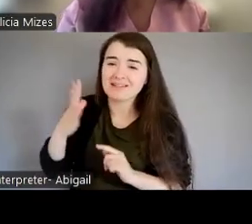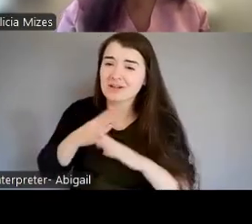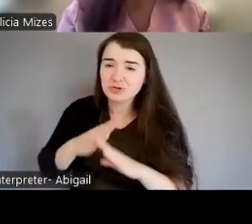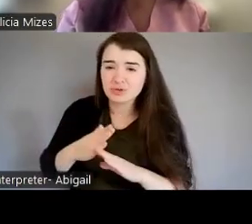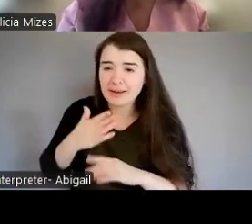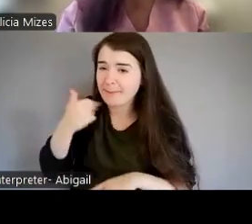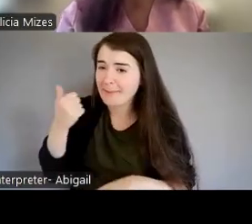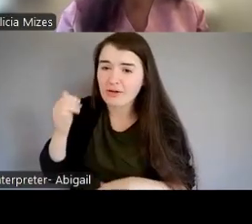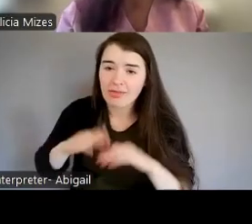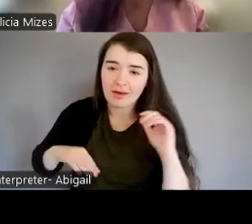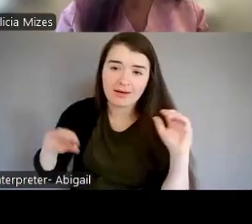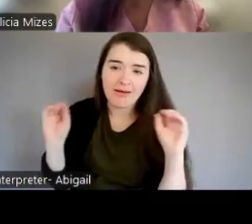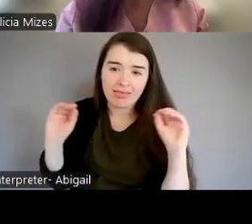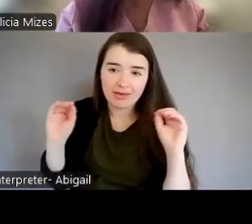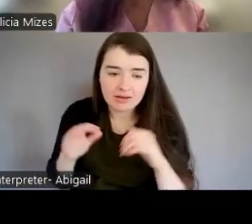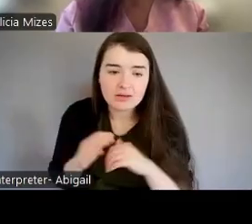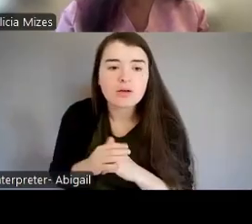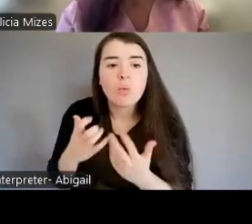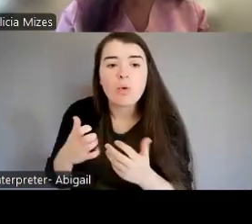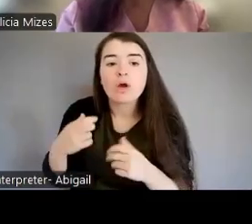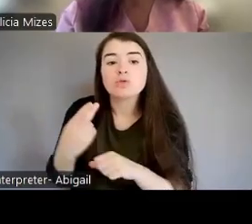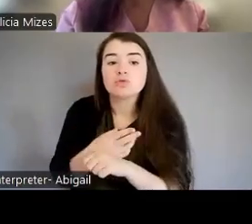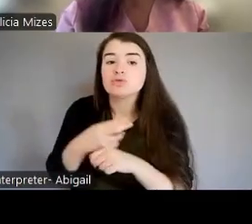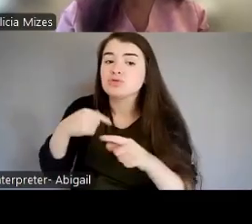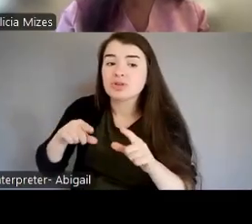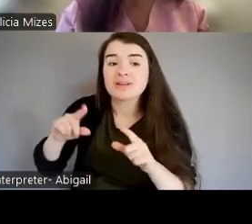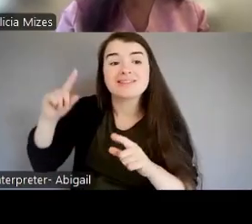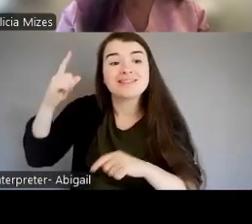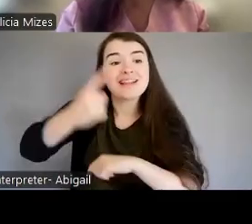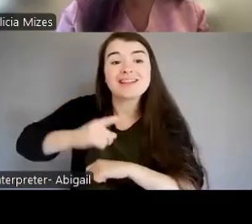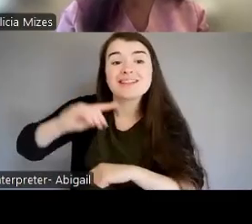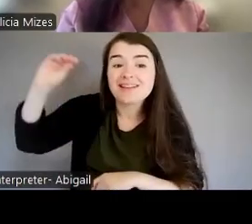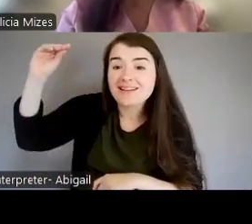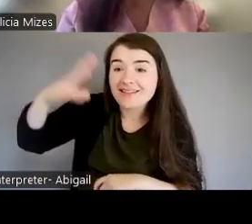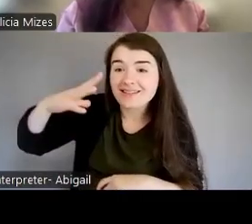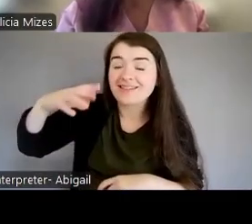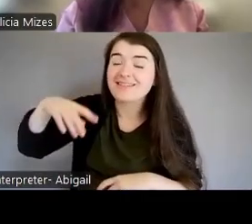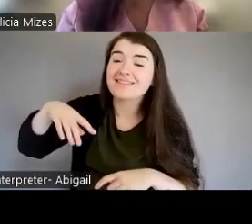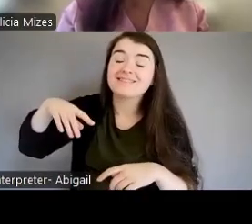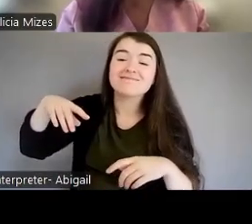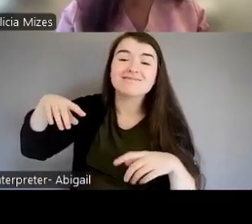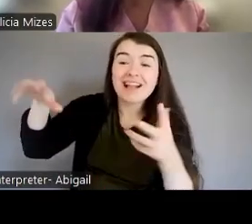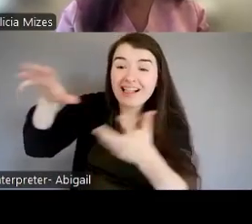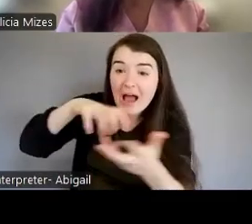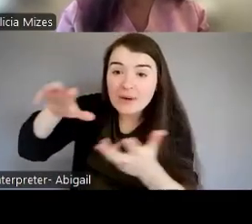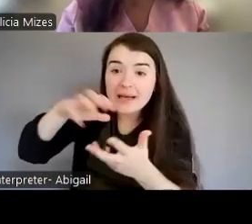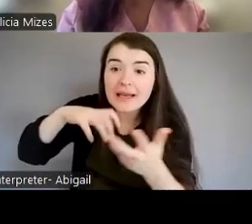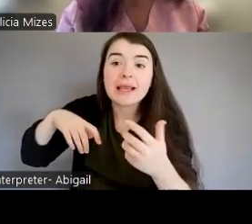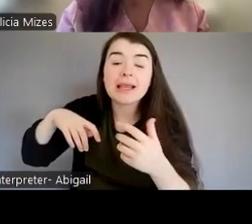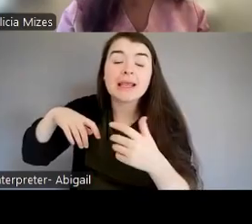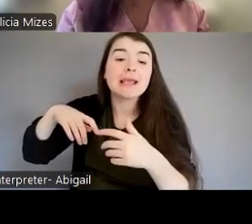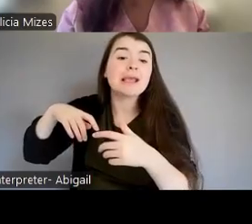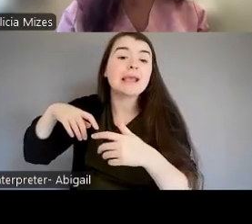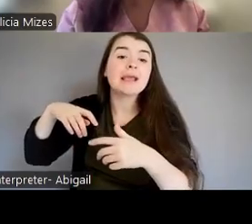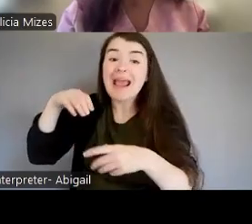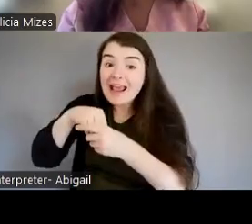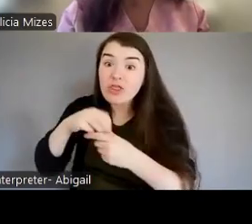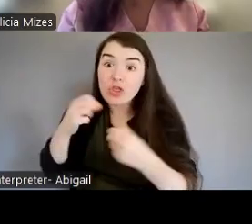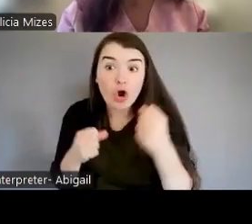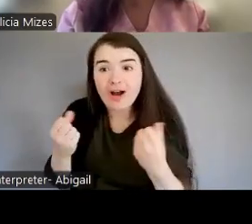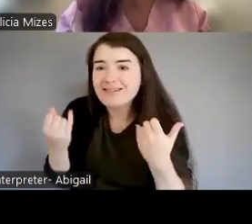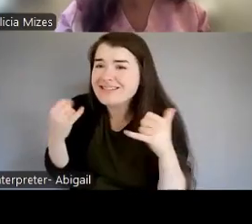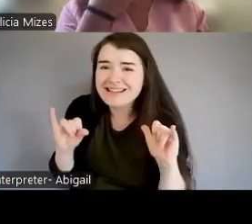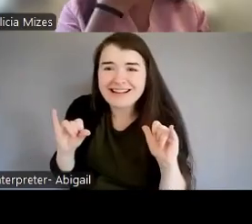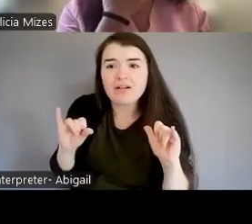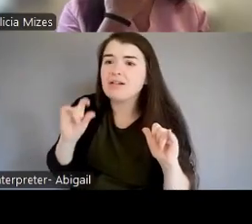during the winter time, and in the car because those car windows really don't block enough UV. And we actually in dermatology see a lot